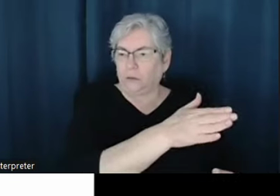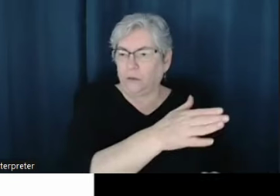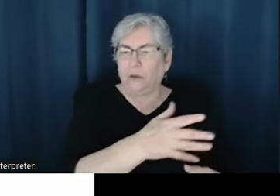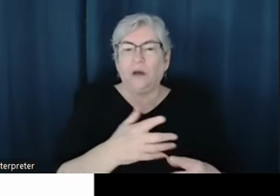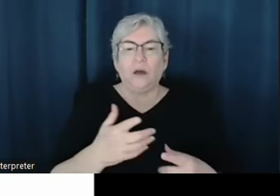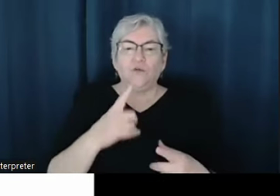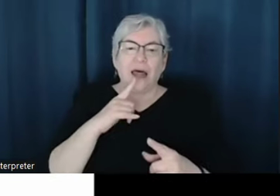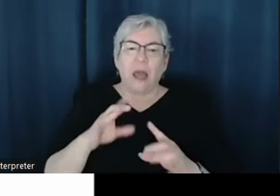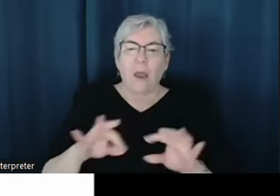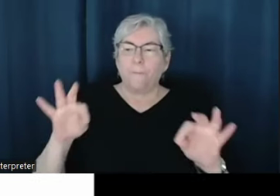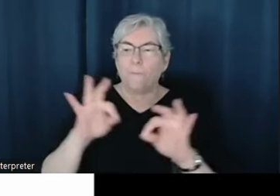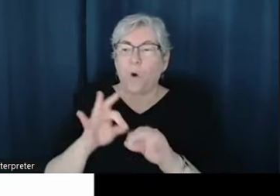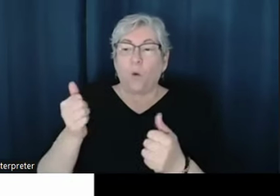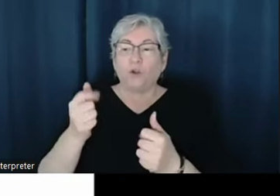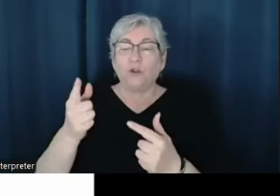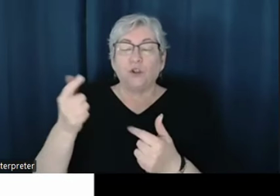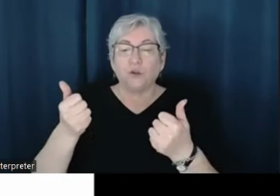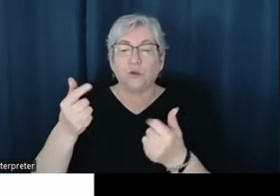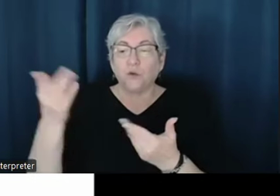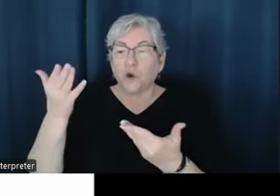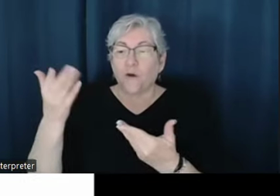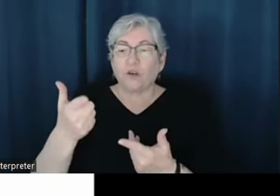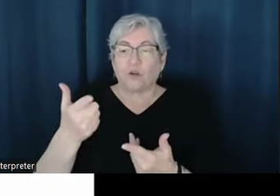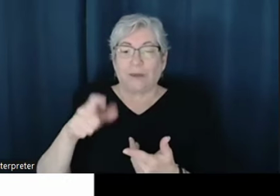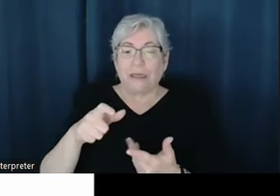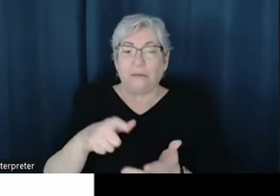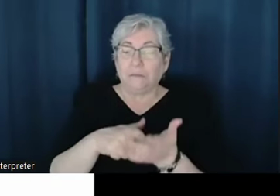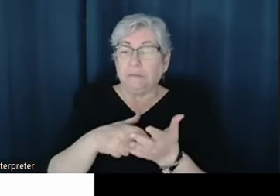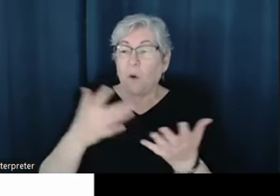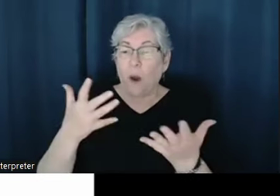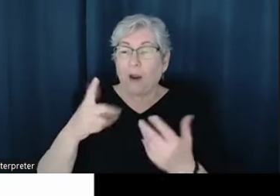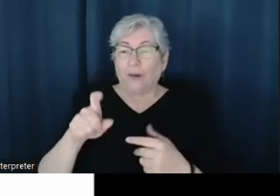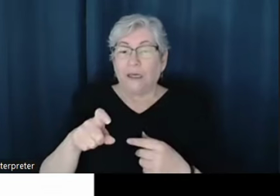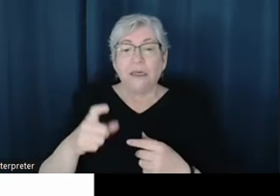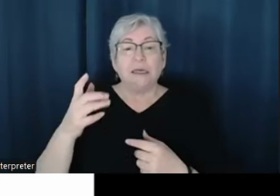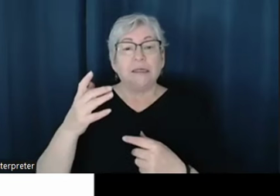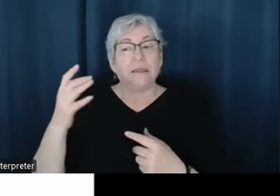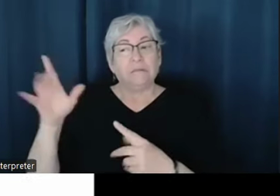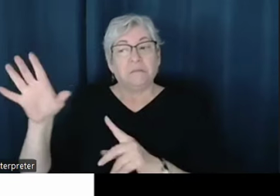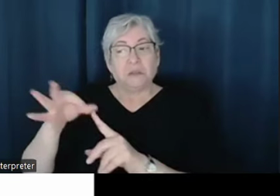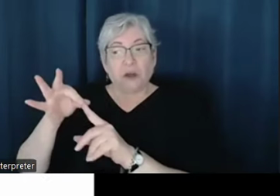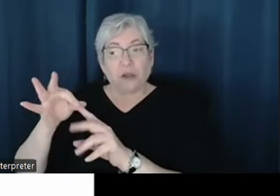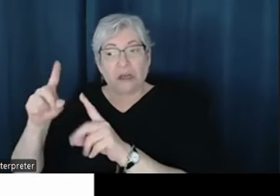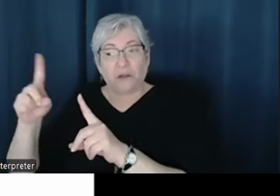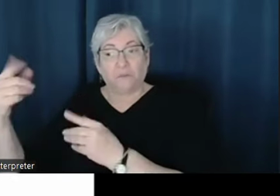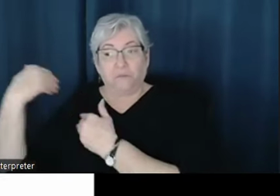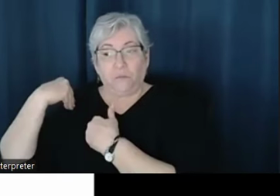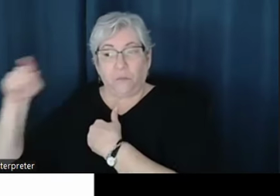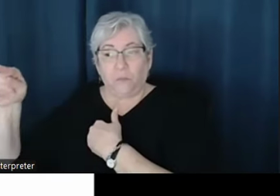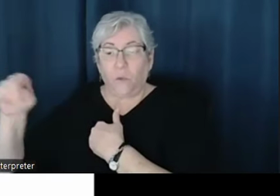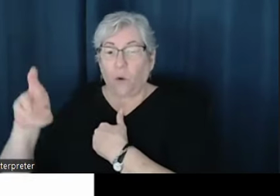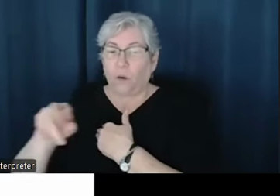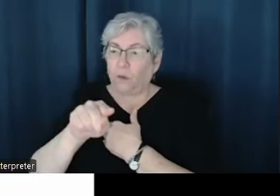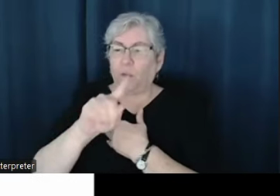just depends on what the service you're looking for is. Is it something that the special ed system is also responsible for, or is it really something that you really can only